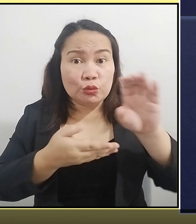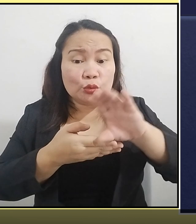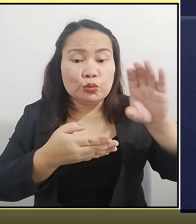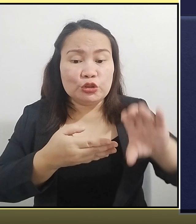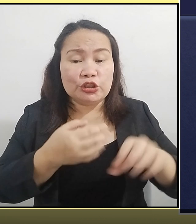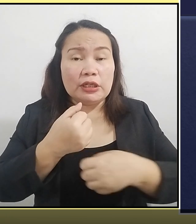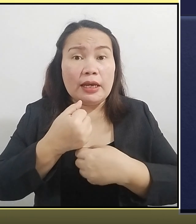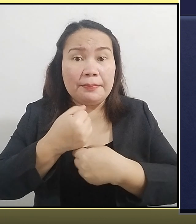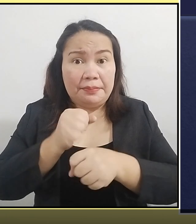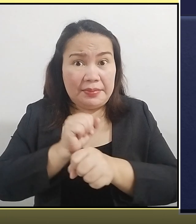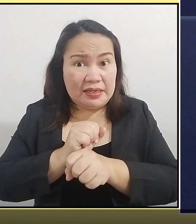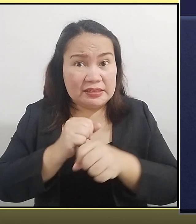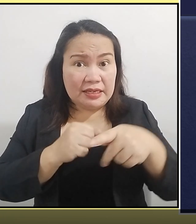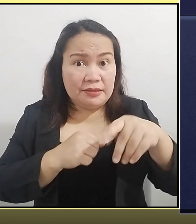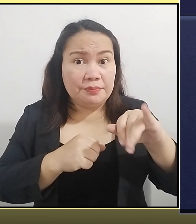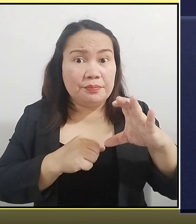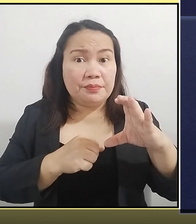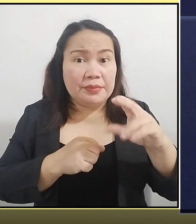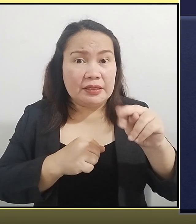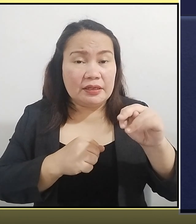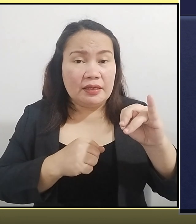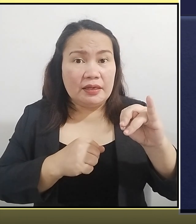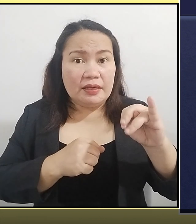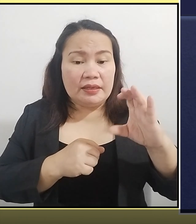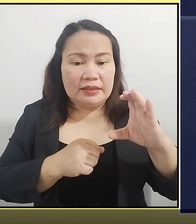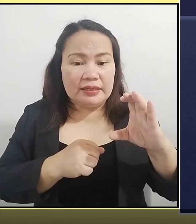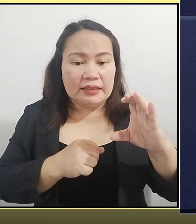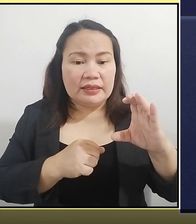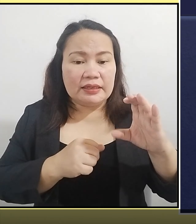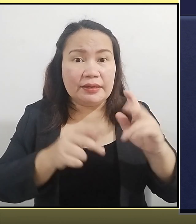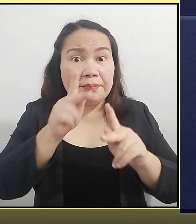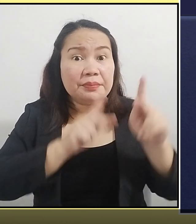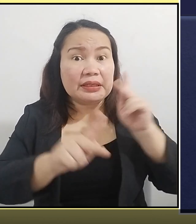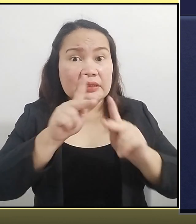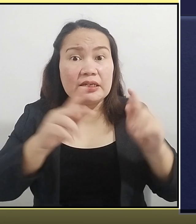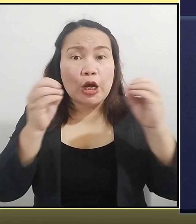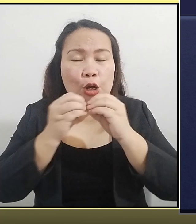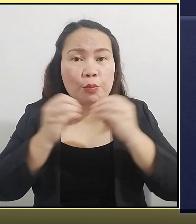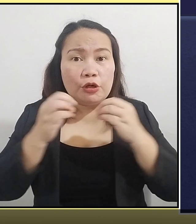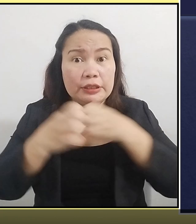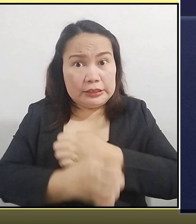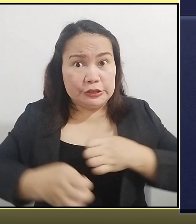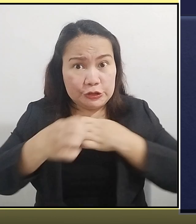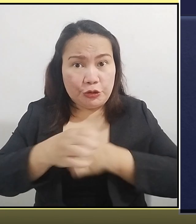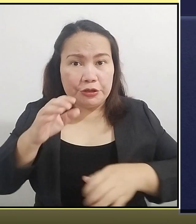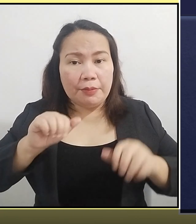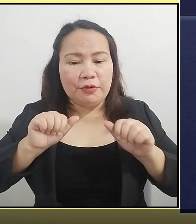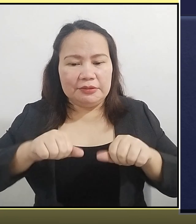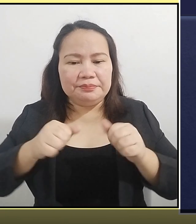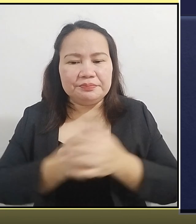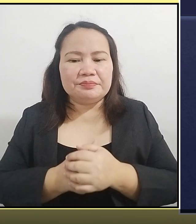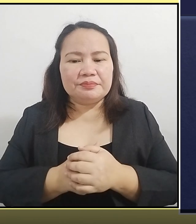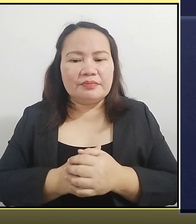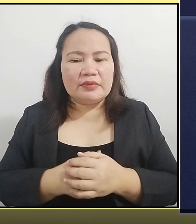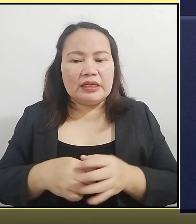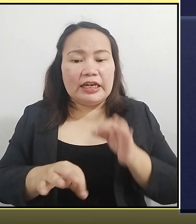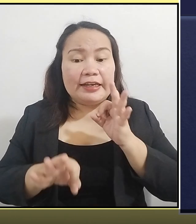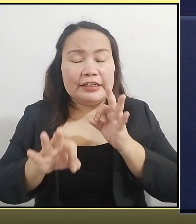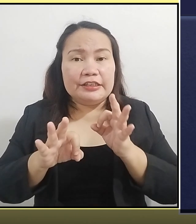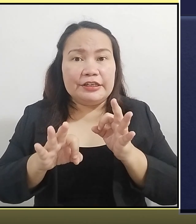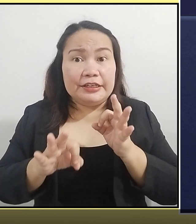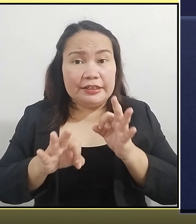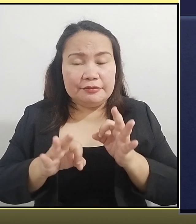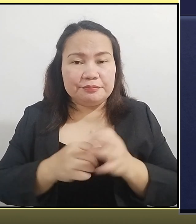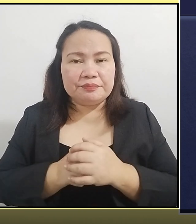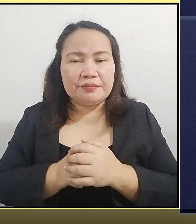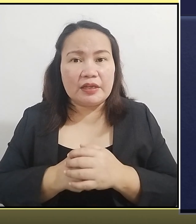Q. So, write natin sa hypothesis and your conclusion. Write if and then, okay,